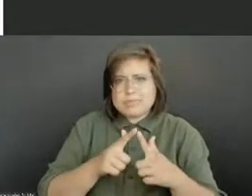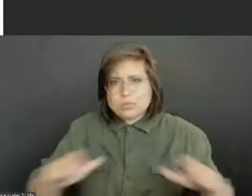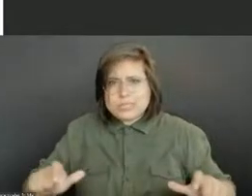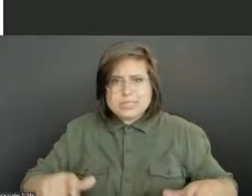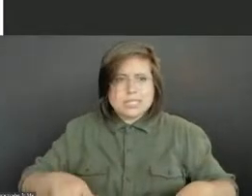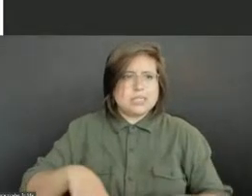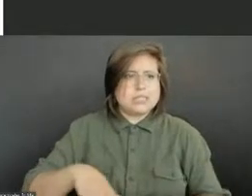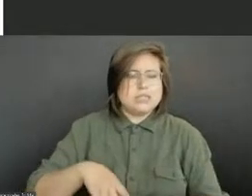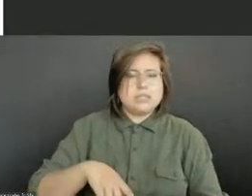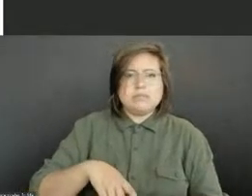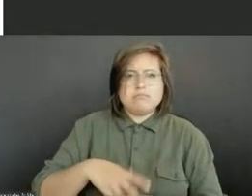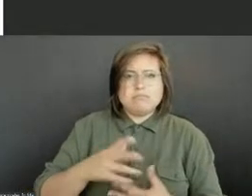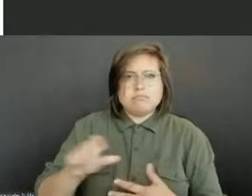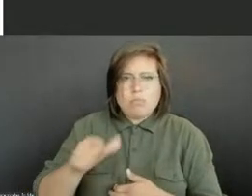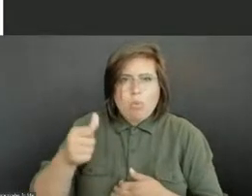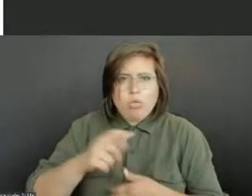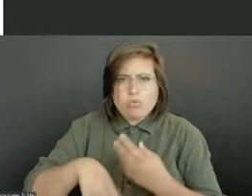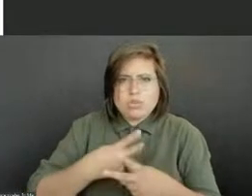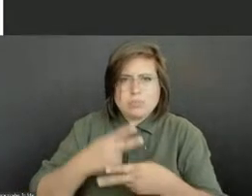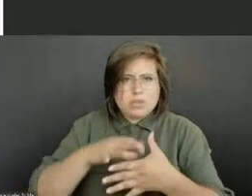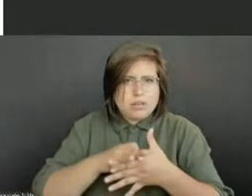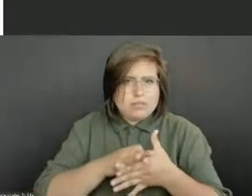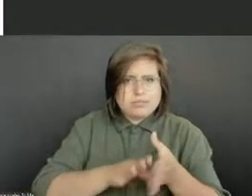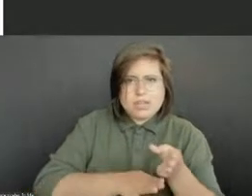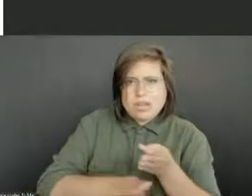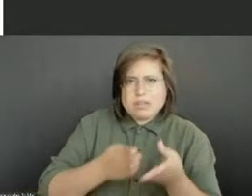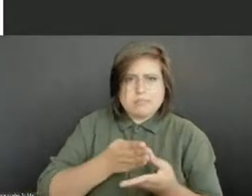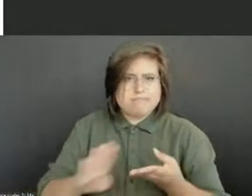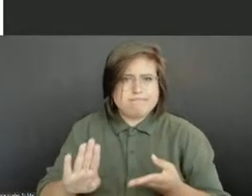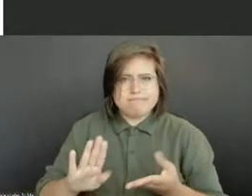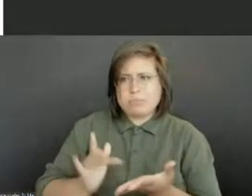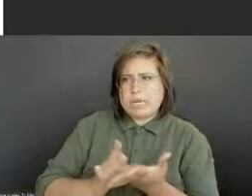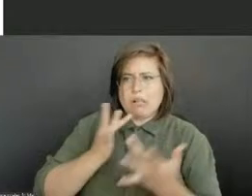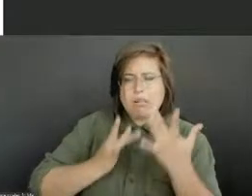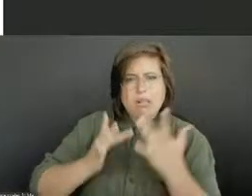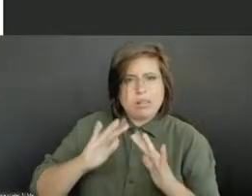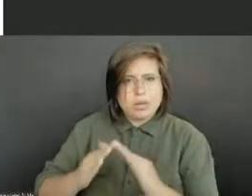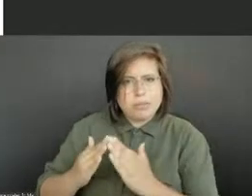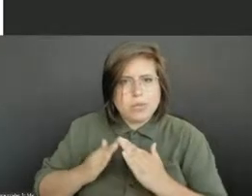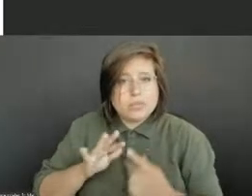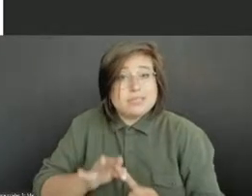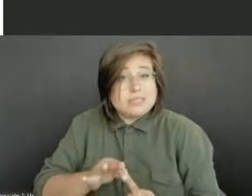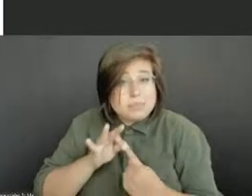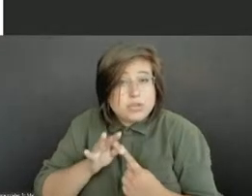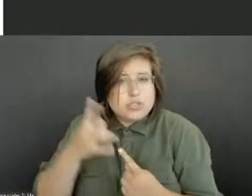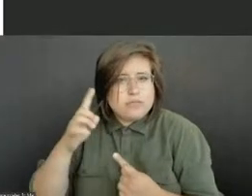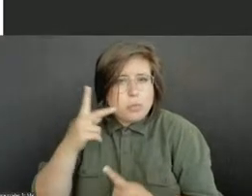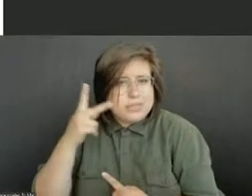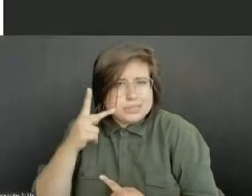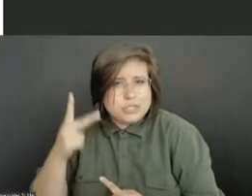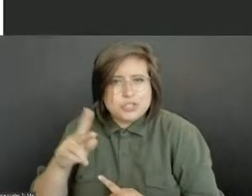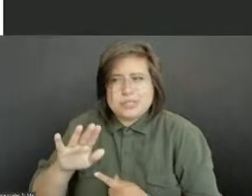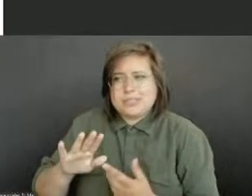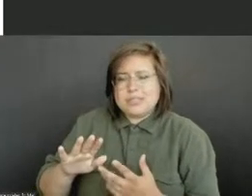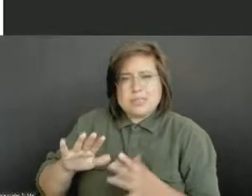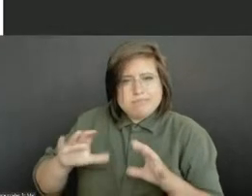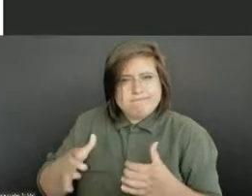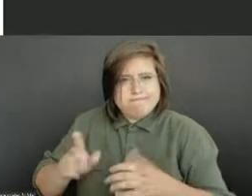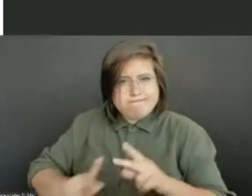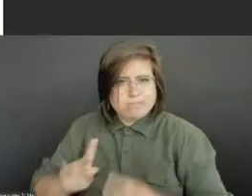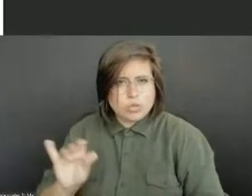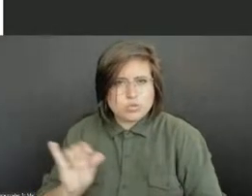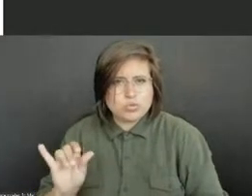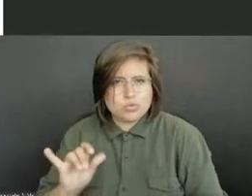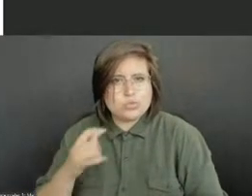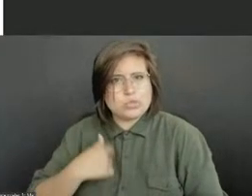for minoritized, marginalized, and medically underrepresented communities, and especially for indigenous populations. So we're calling on the